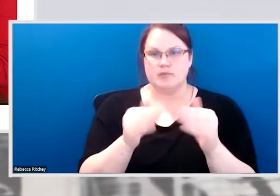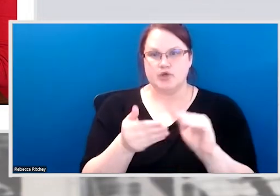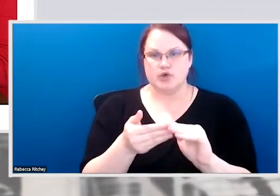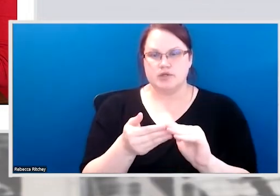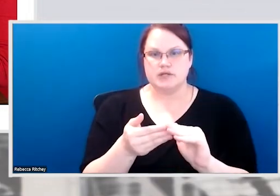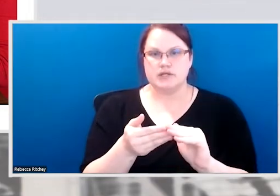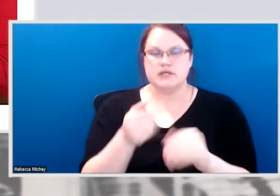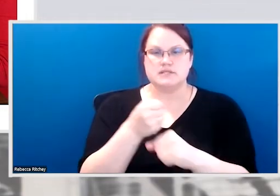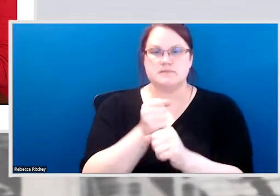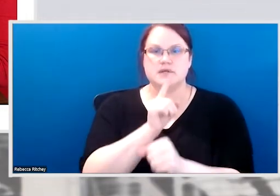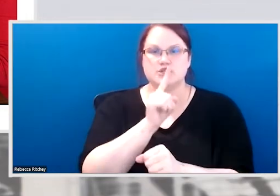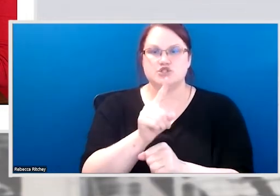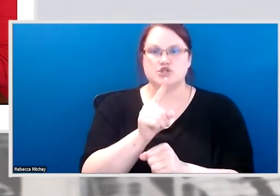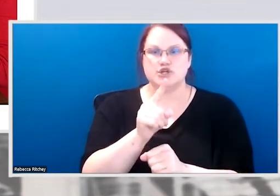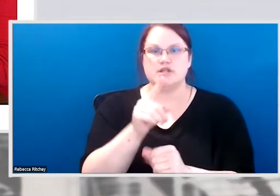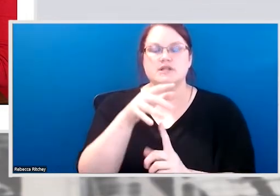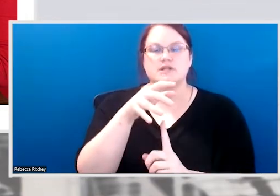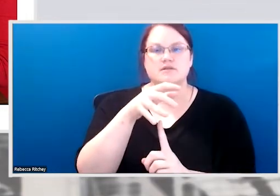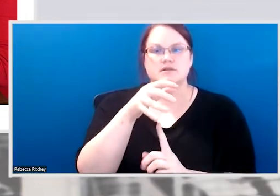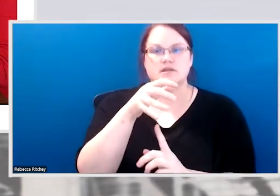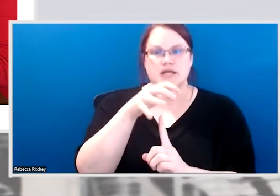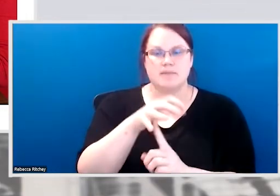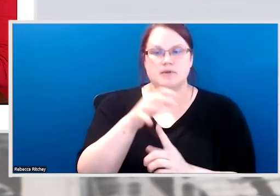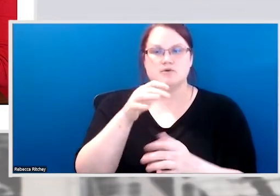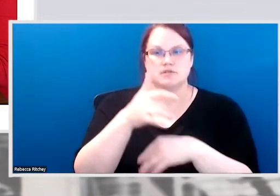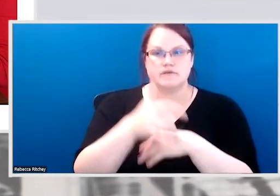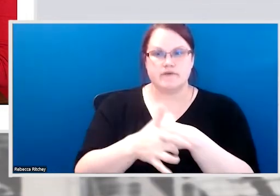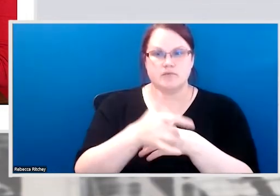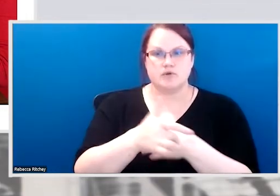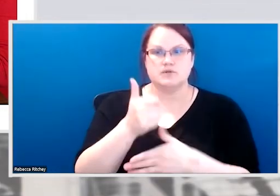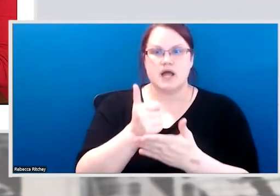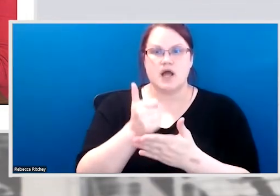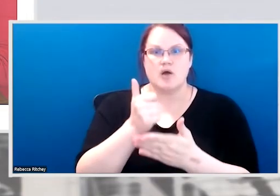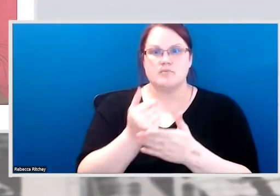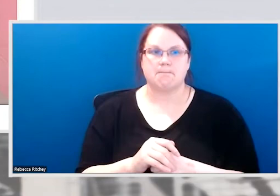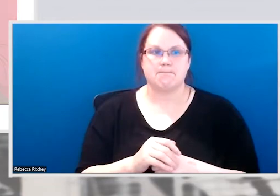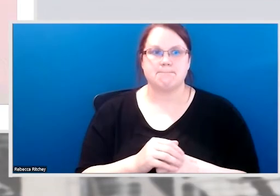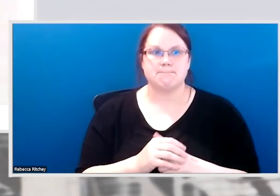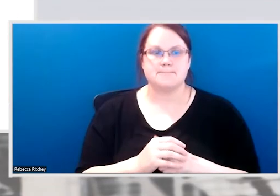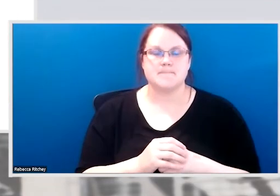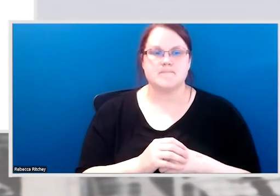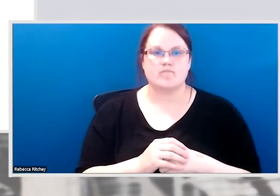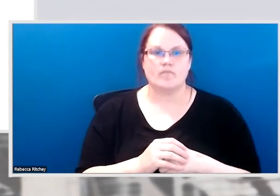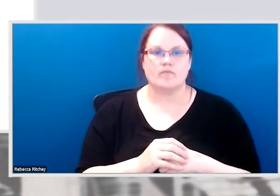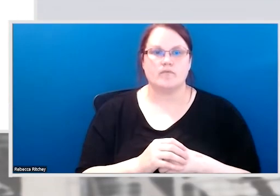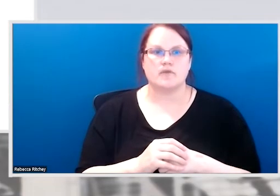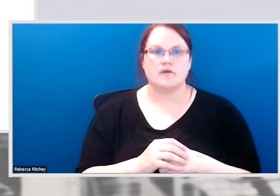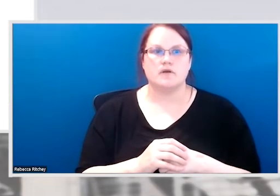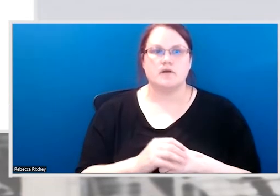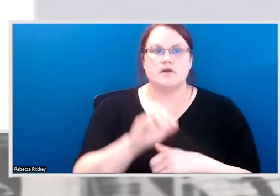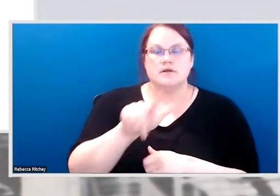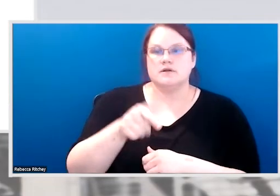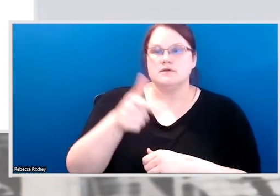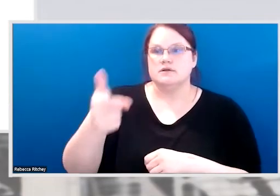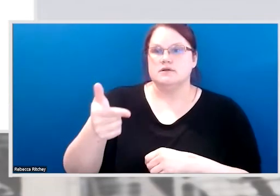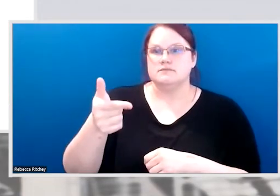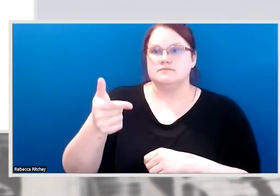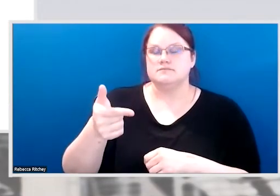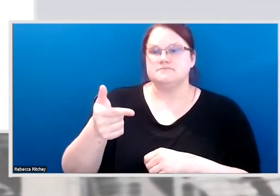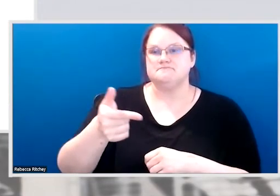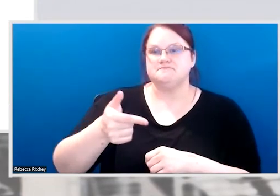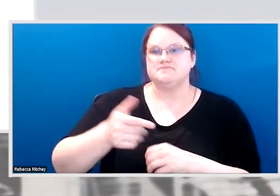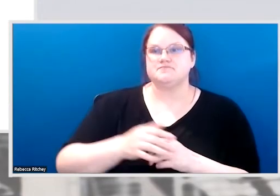to ensure that this capital is available to help folks grow their business and start their business here in the city. With that, I'm going to turn it over to one of my other